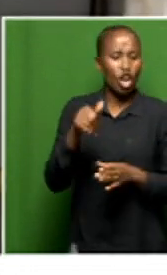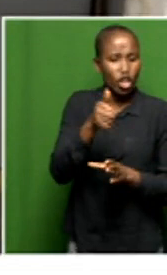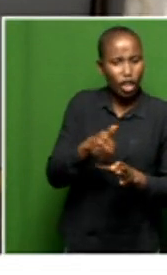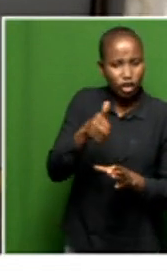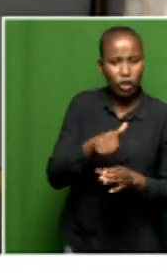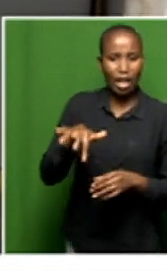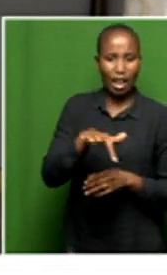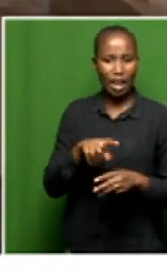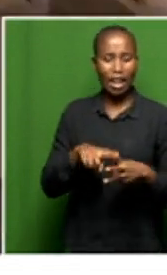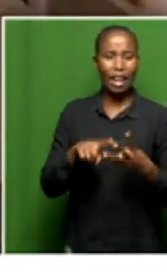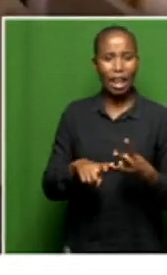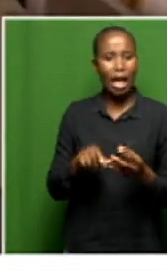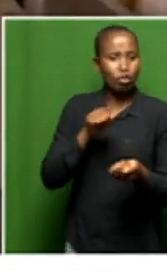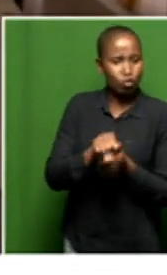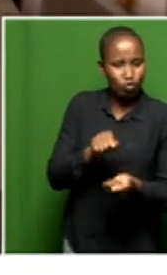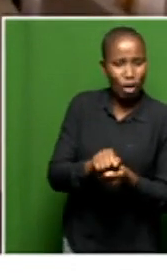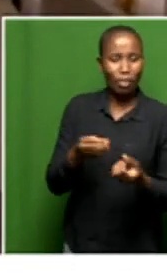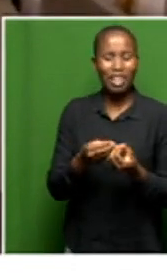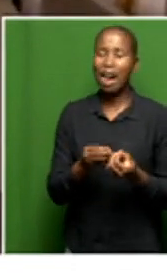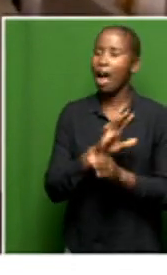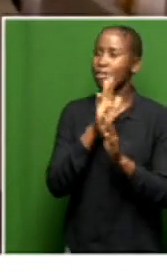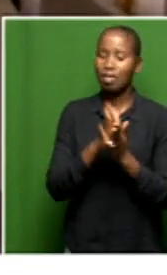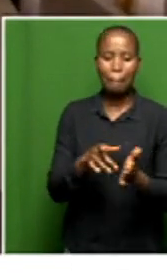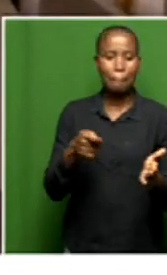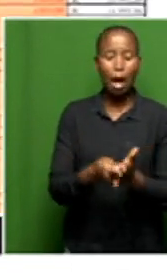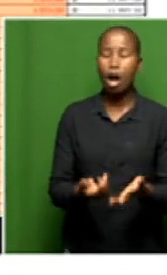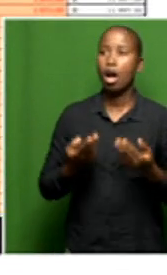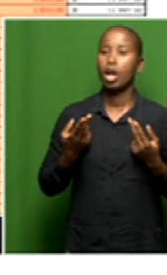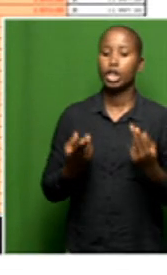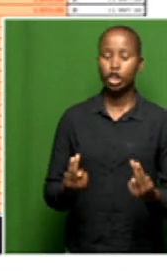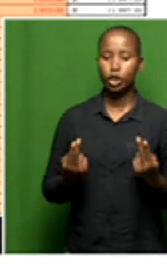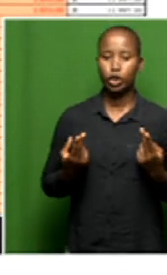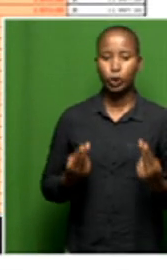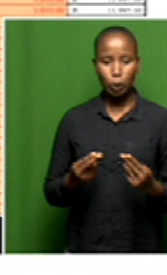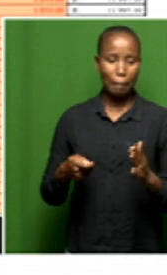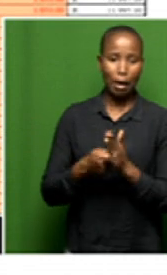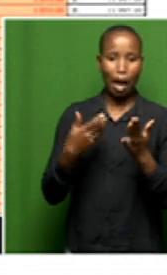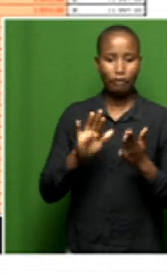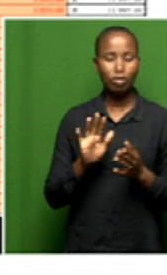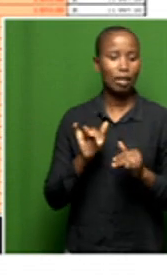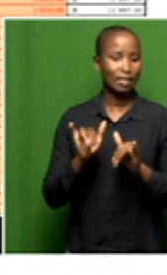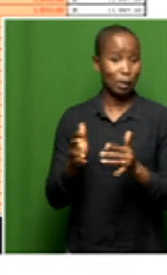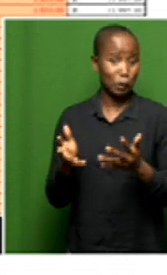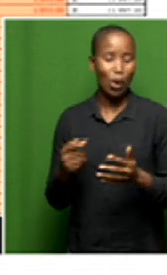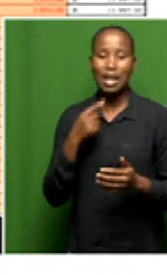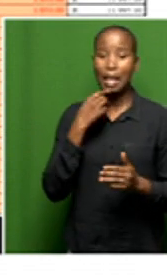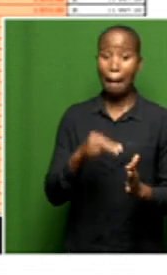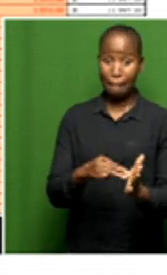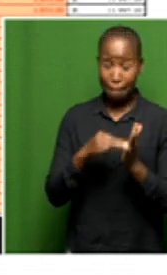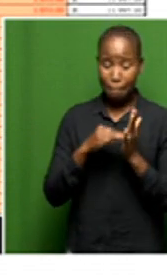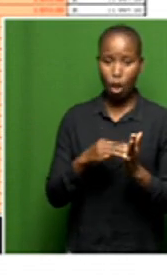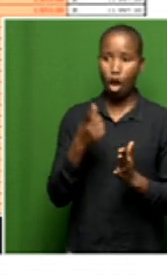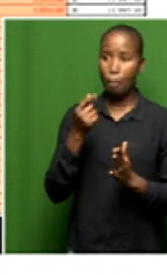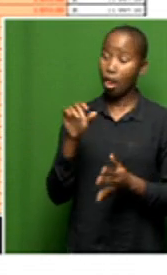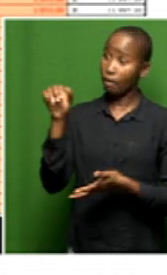were also procured for this facility. Despite the non-functionality of the building, financial records show that millions have been used to